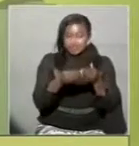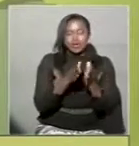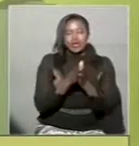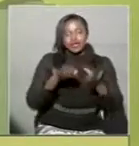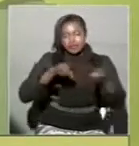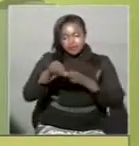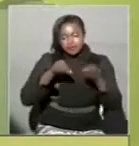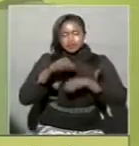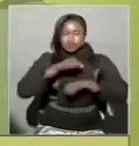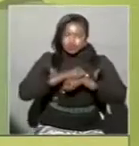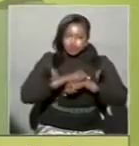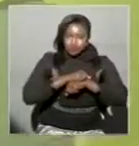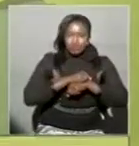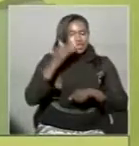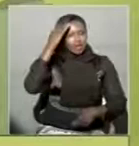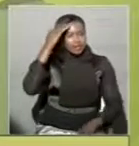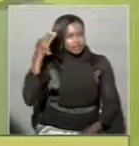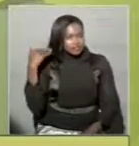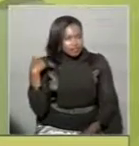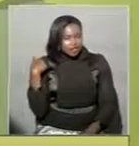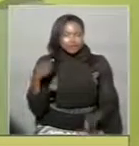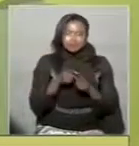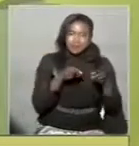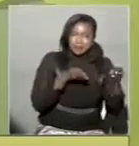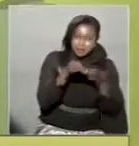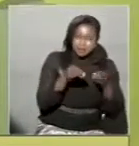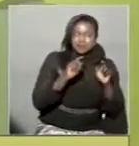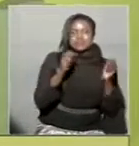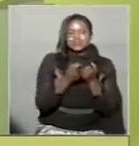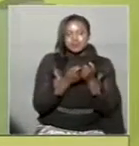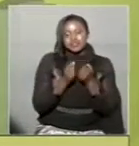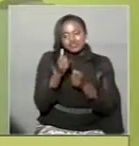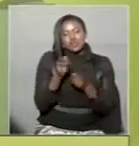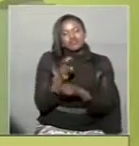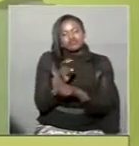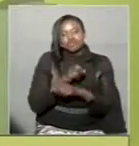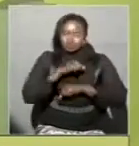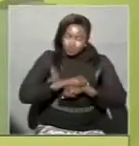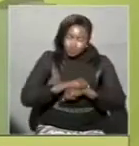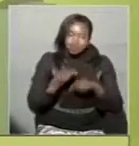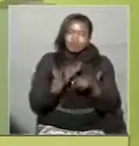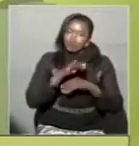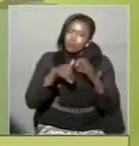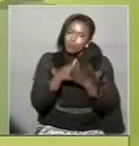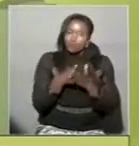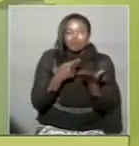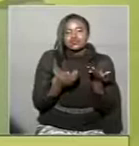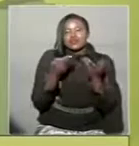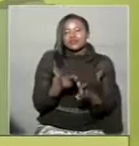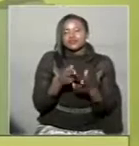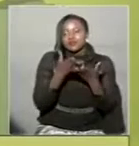The head teacher and their management teams who oversee the school and all that goes on. I mean, that